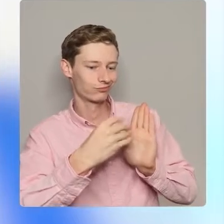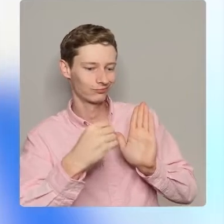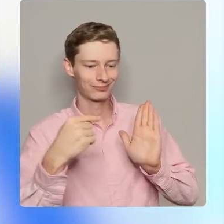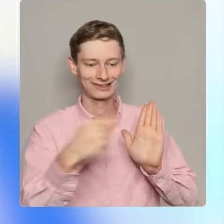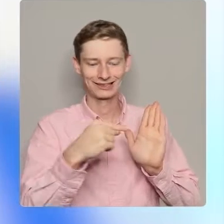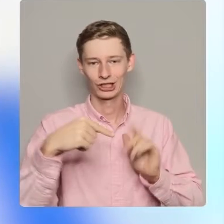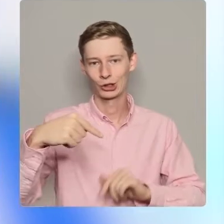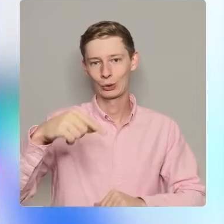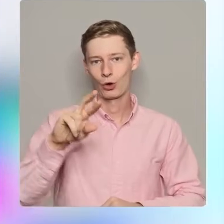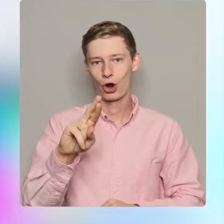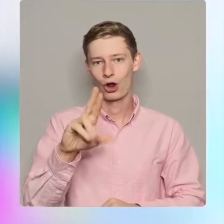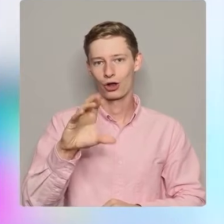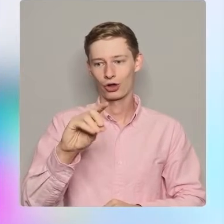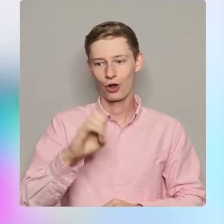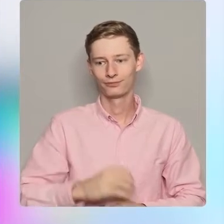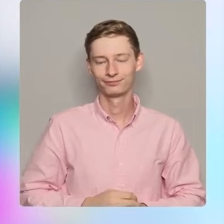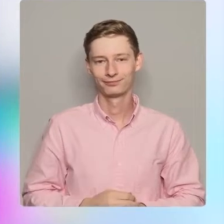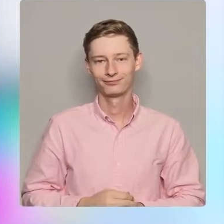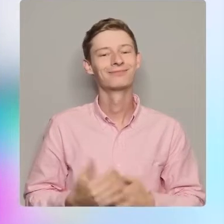code.